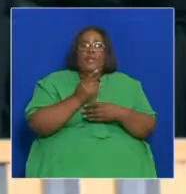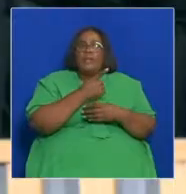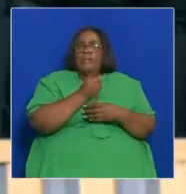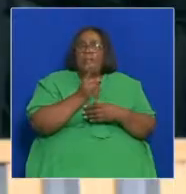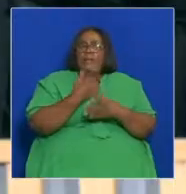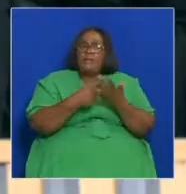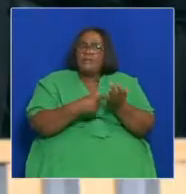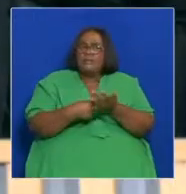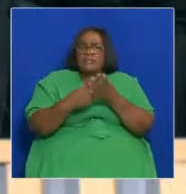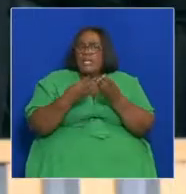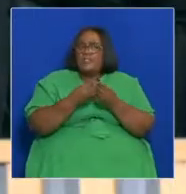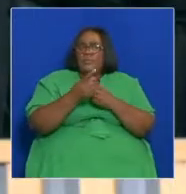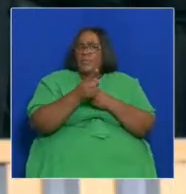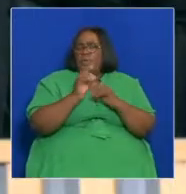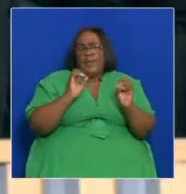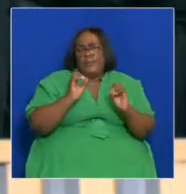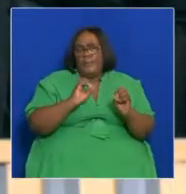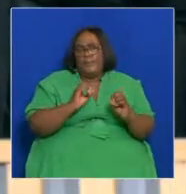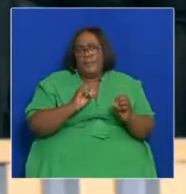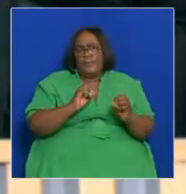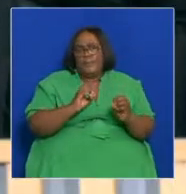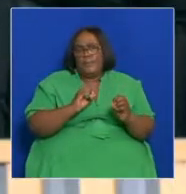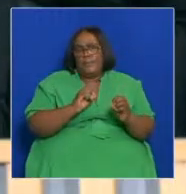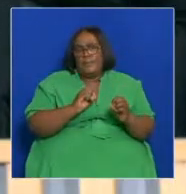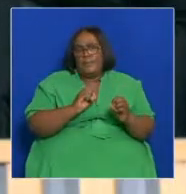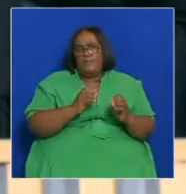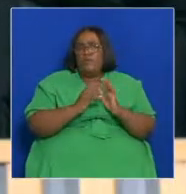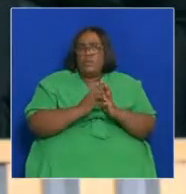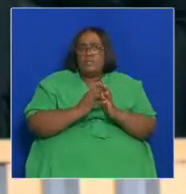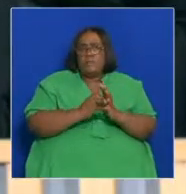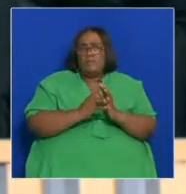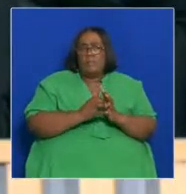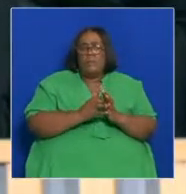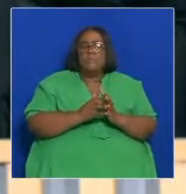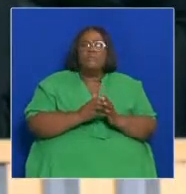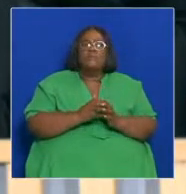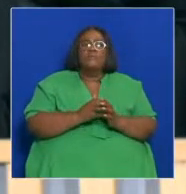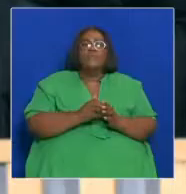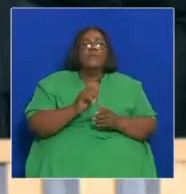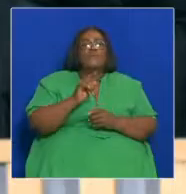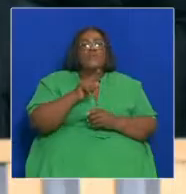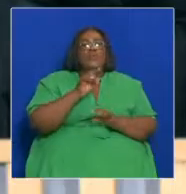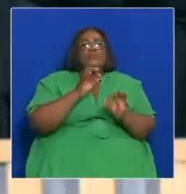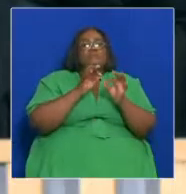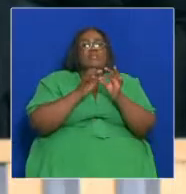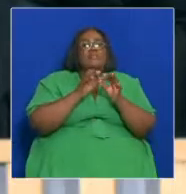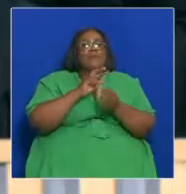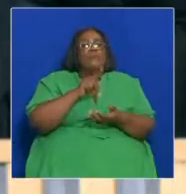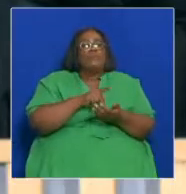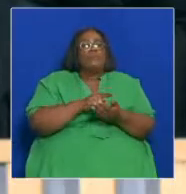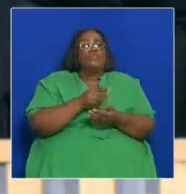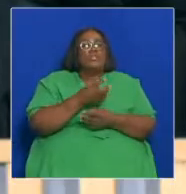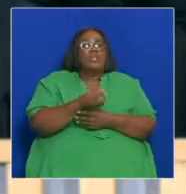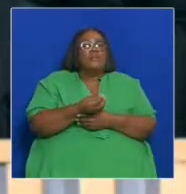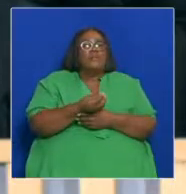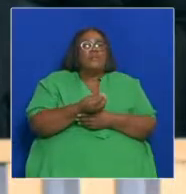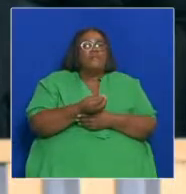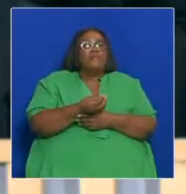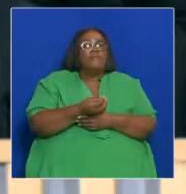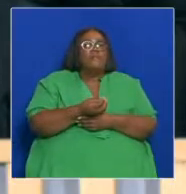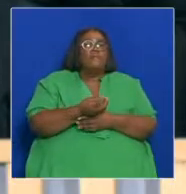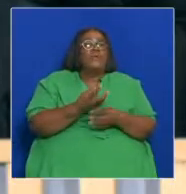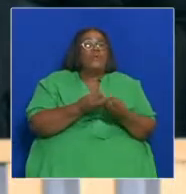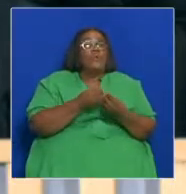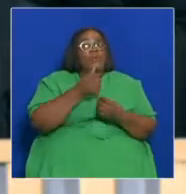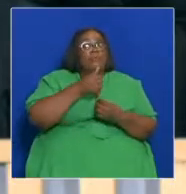for example. When you hold a particular position, you're head of investigations,